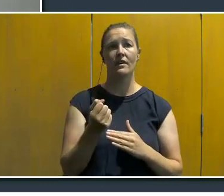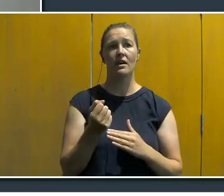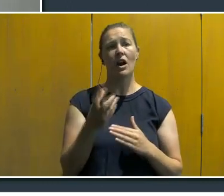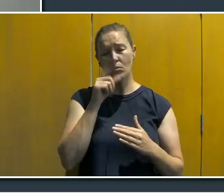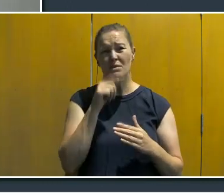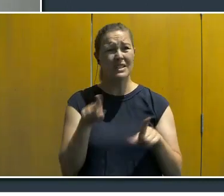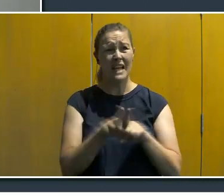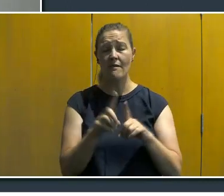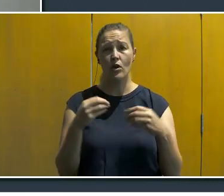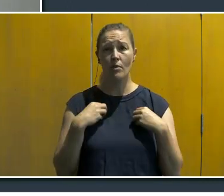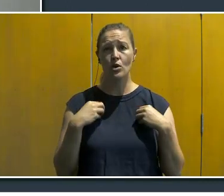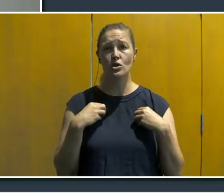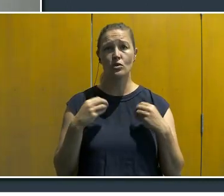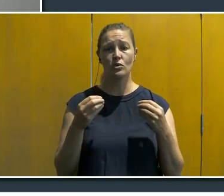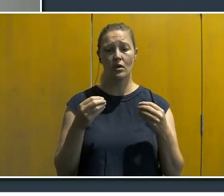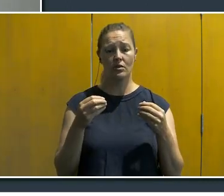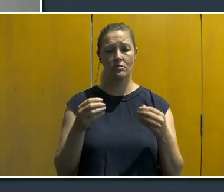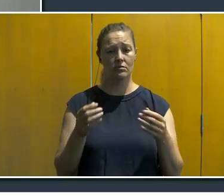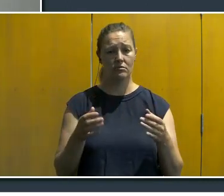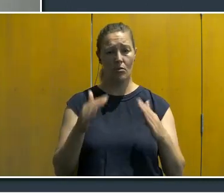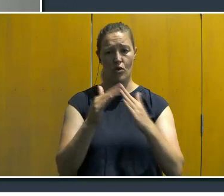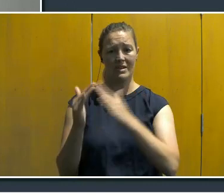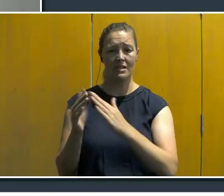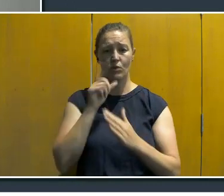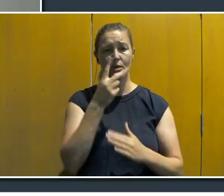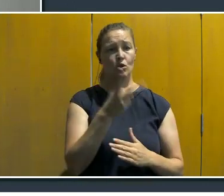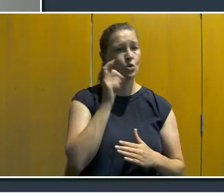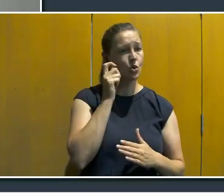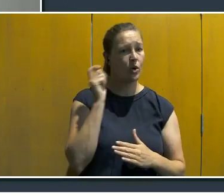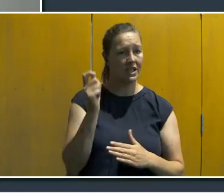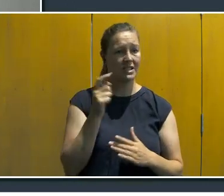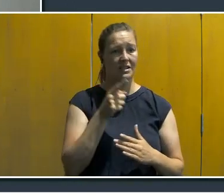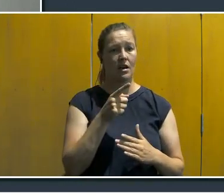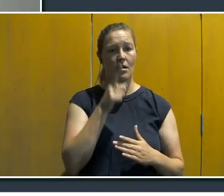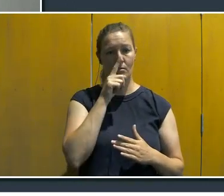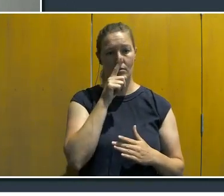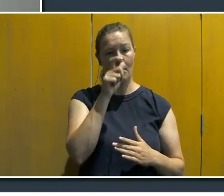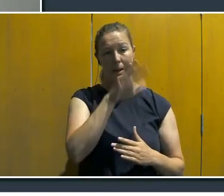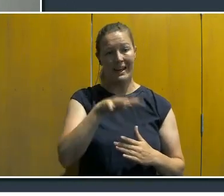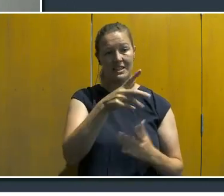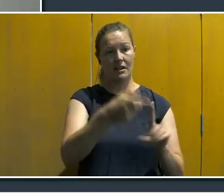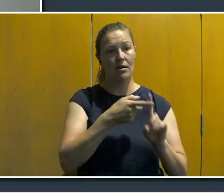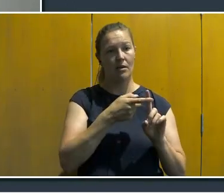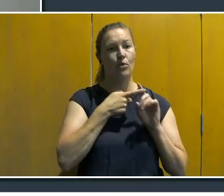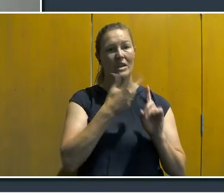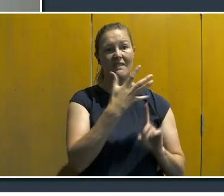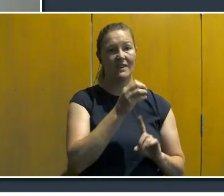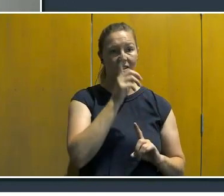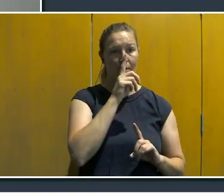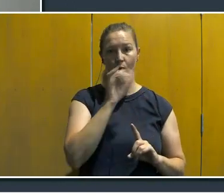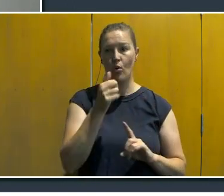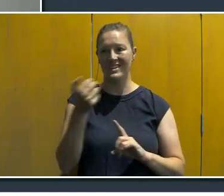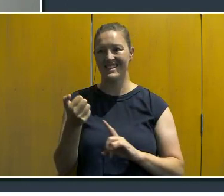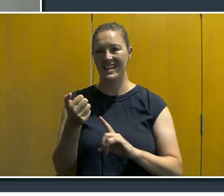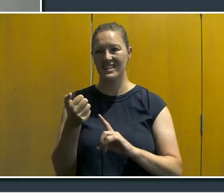thing could apply to commercial properties. There could be 2 toilets in a place that employed 50 people, or there could be 6 toilets.